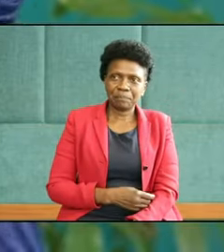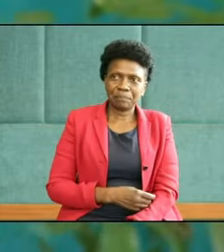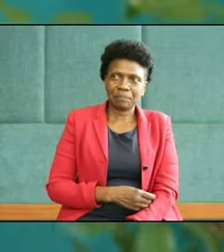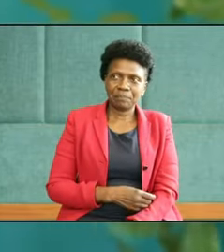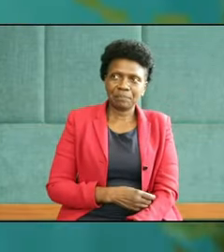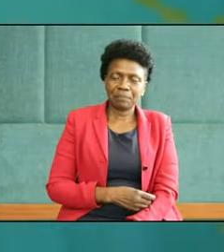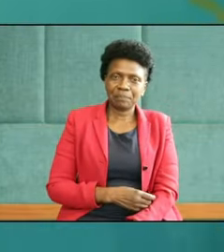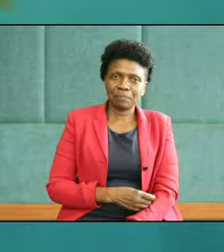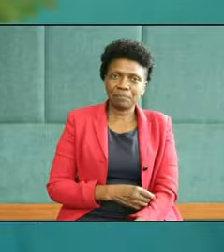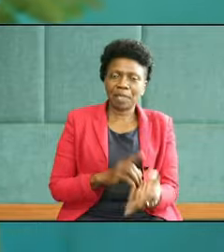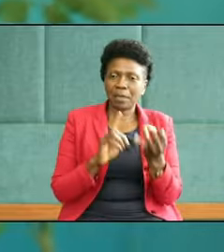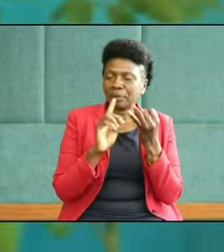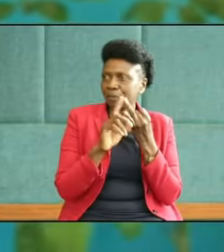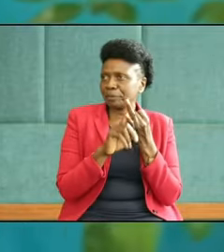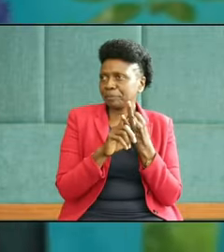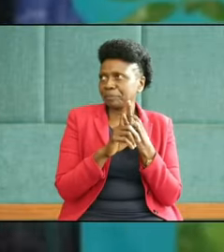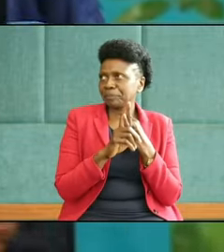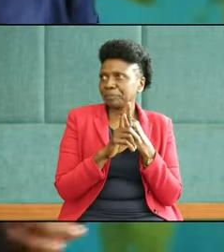Number two.